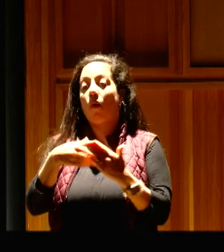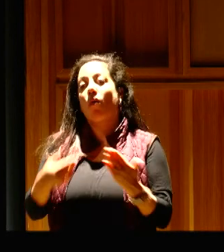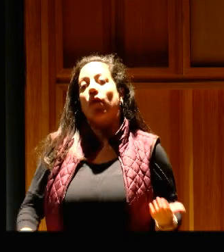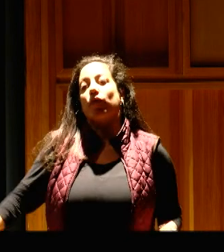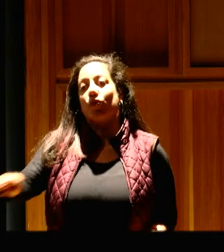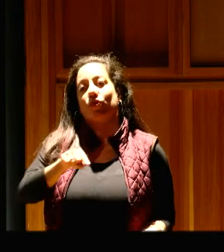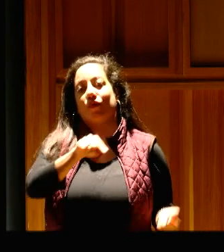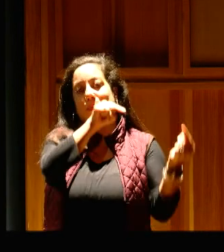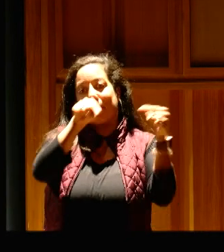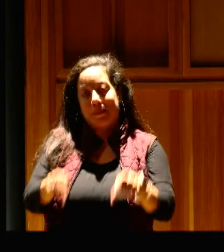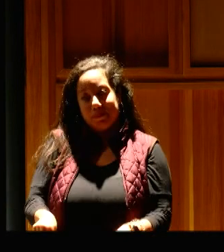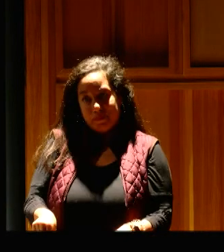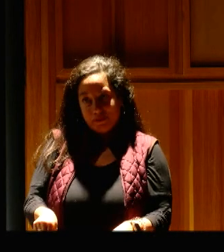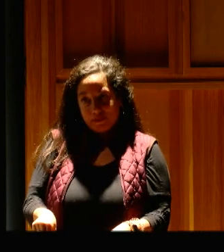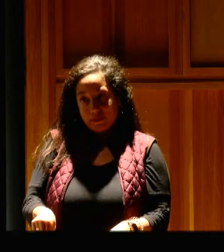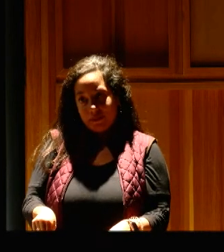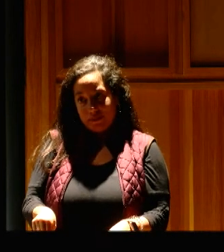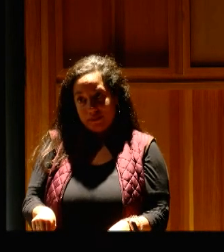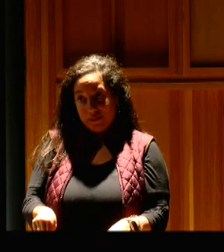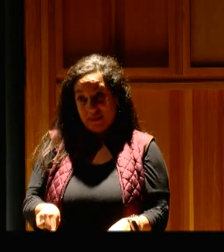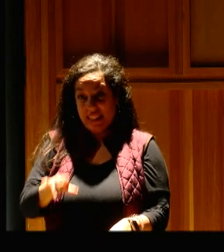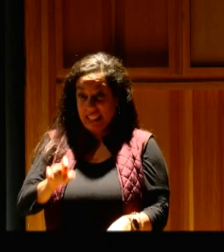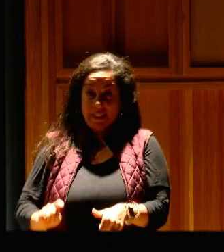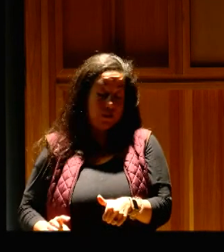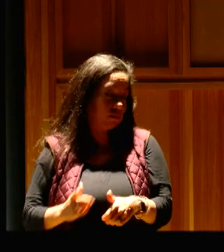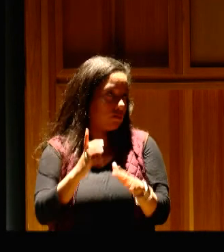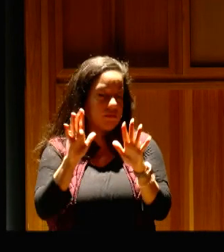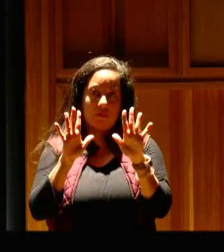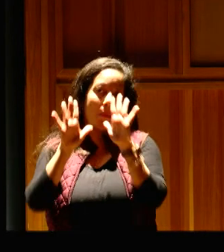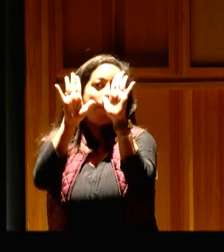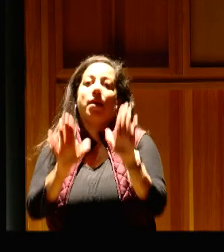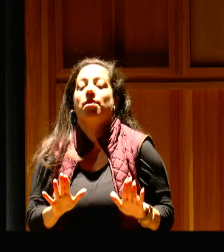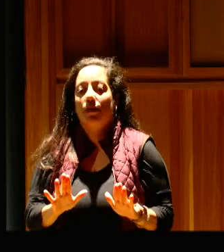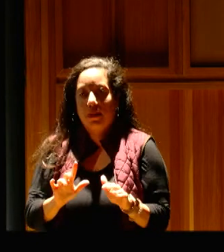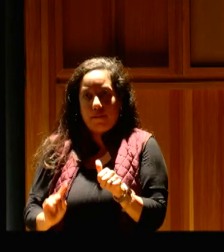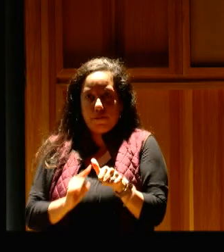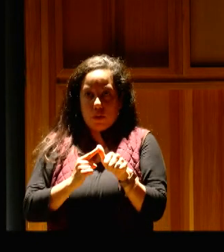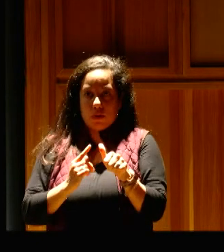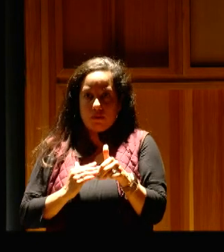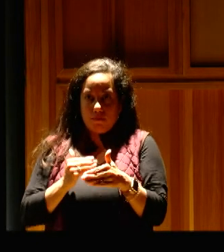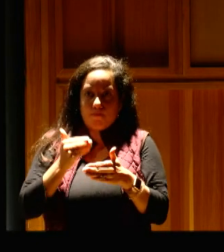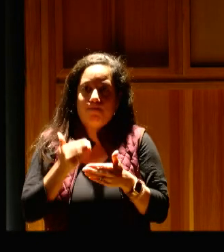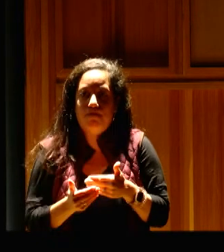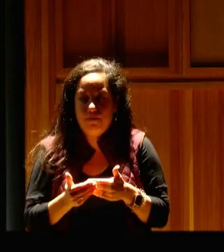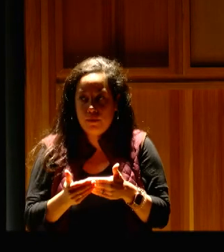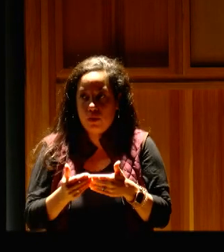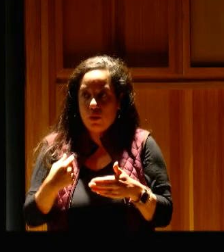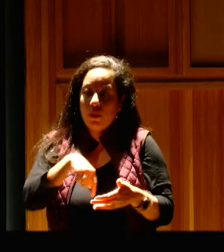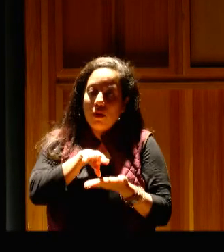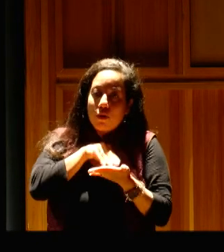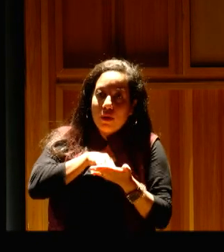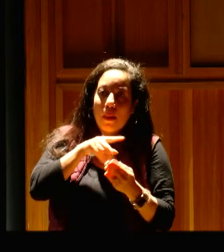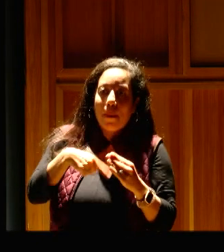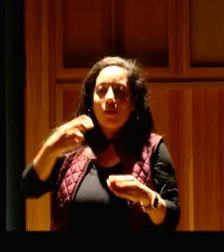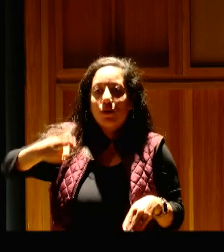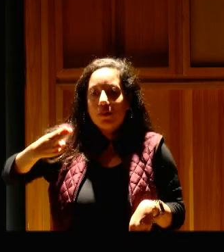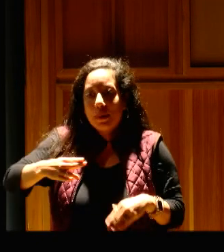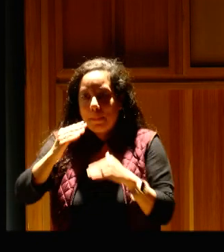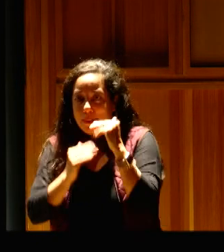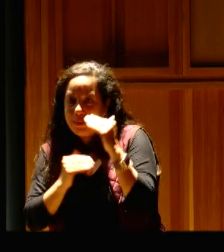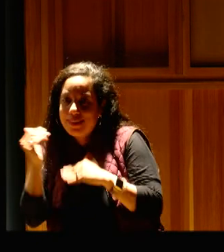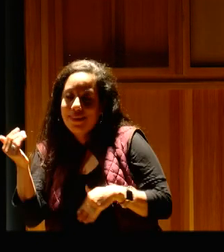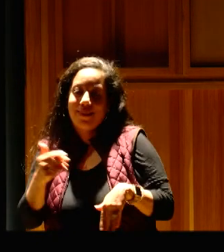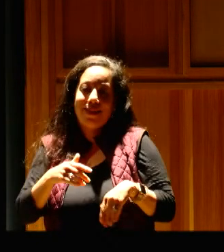here, and that's an incredible first step. We've spent the morning learning about historic buildings and landscapes